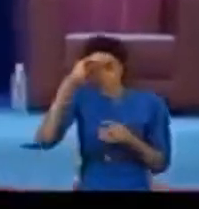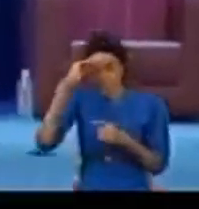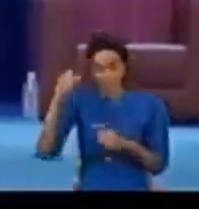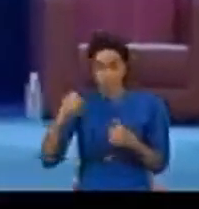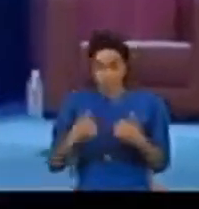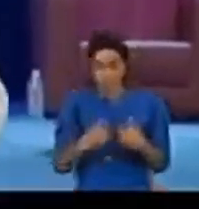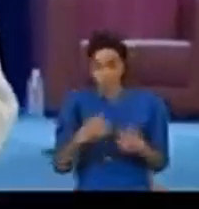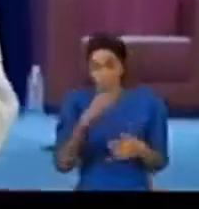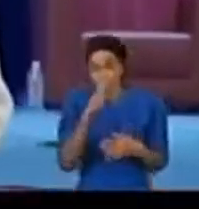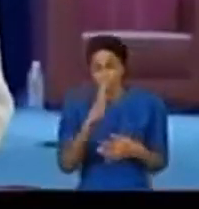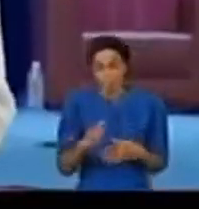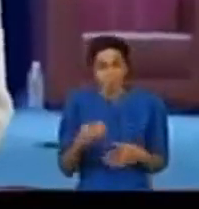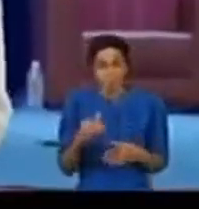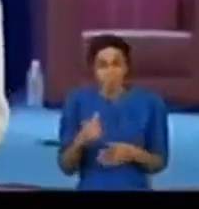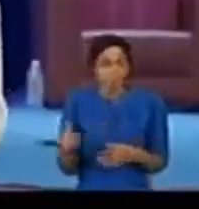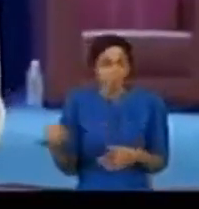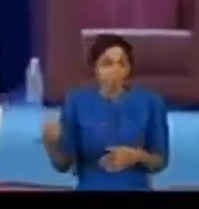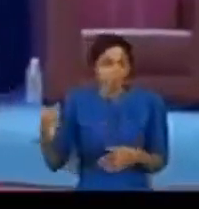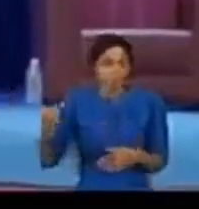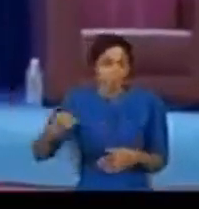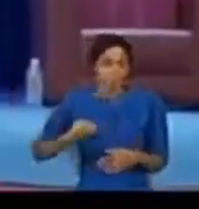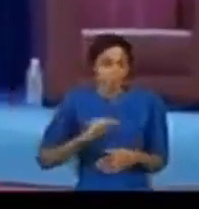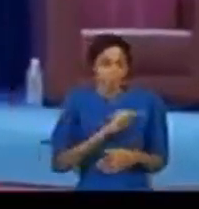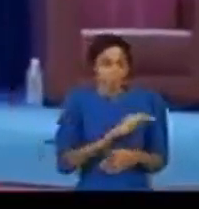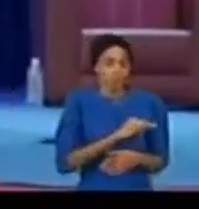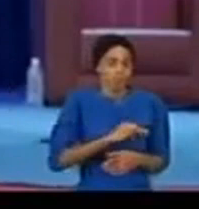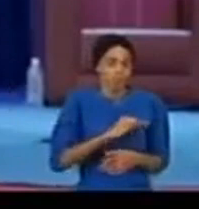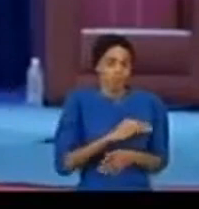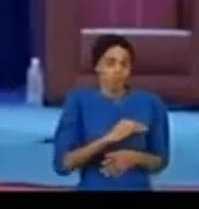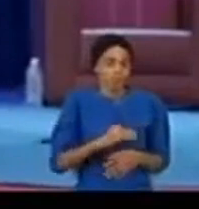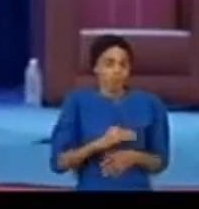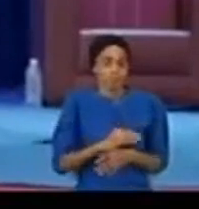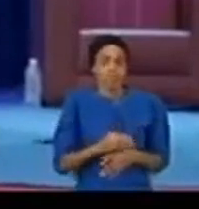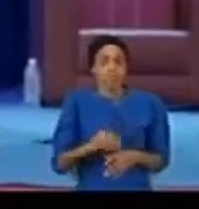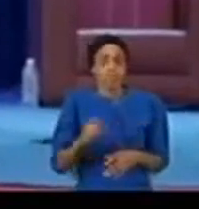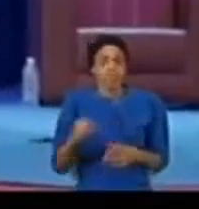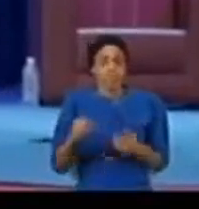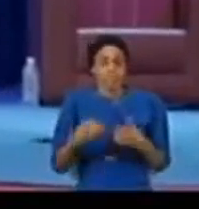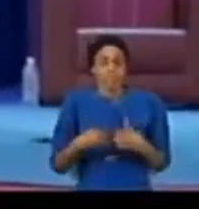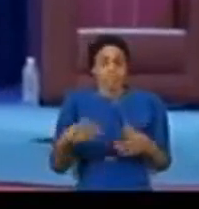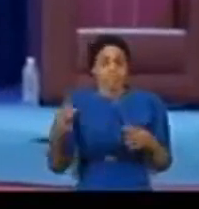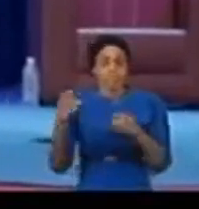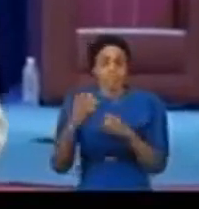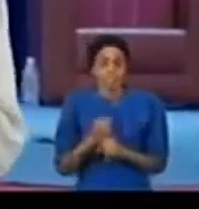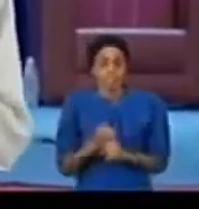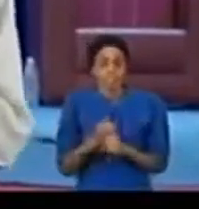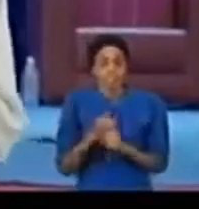Church, I have received more inspiration to forge ahead about my mission outreach.